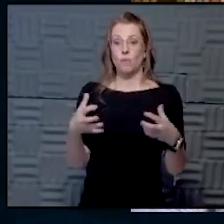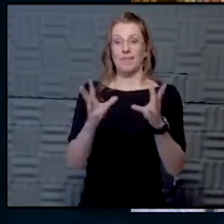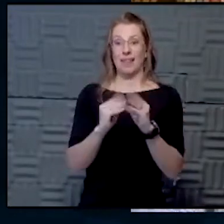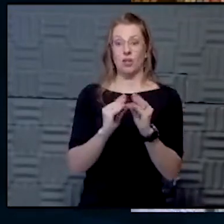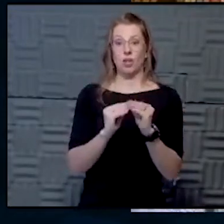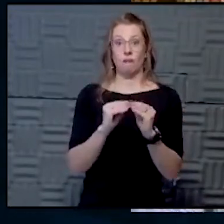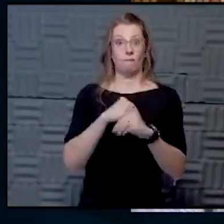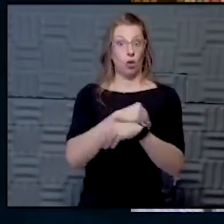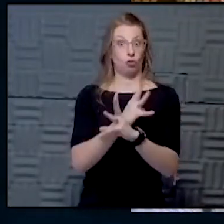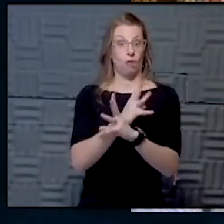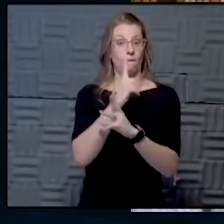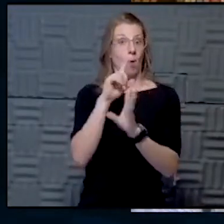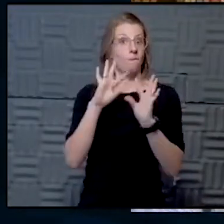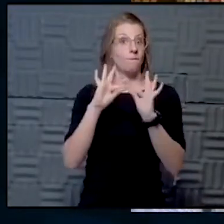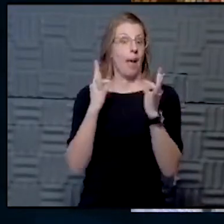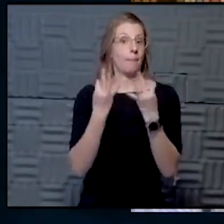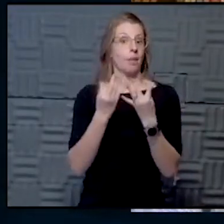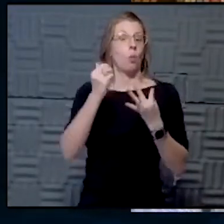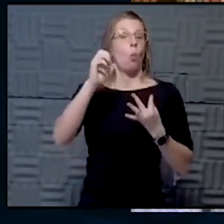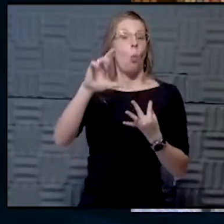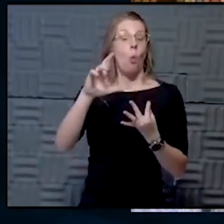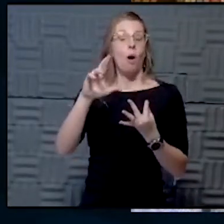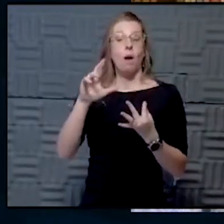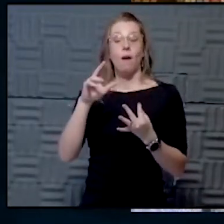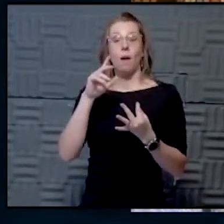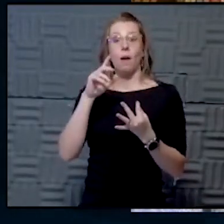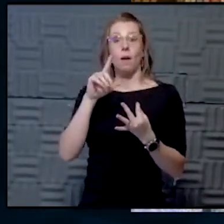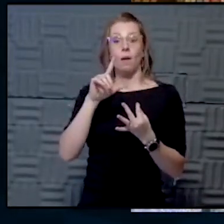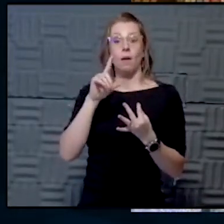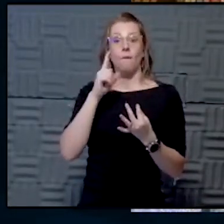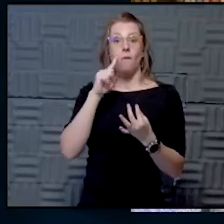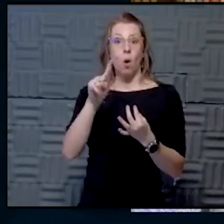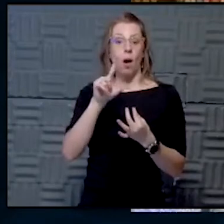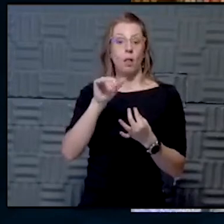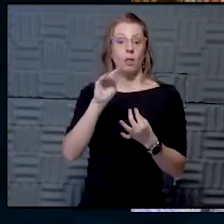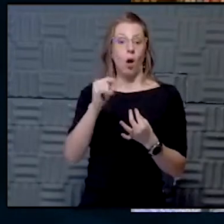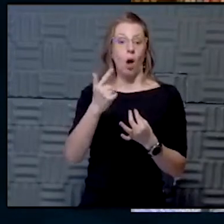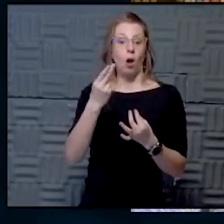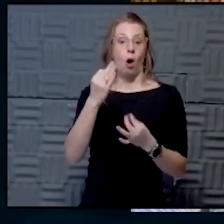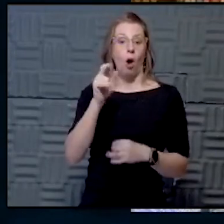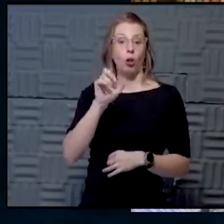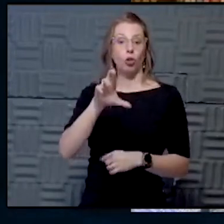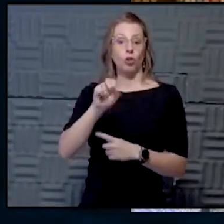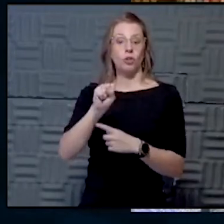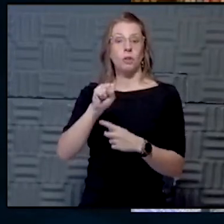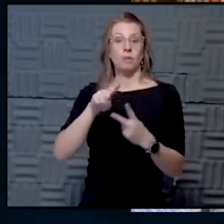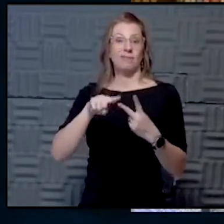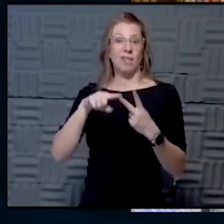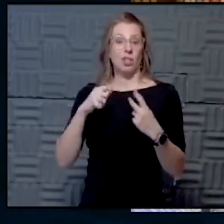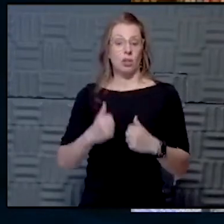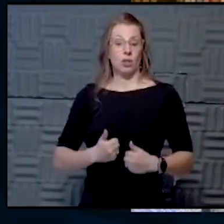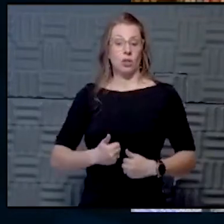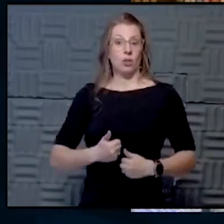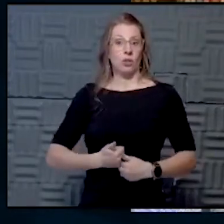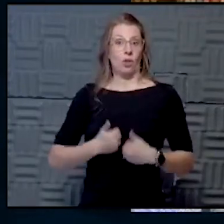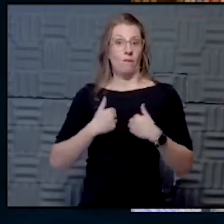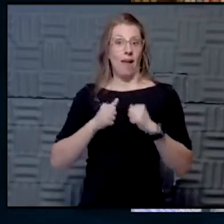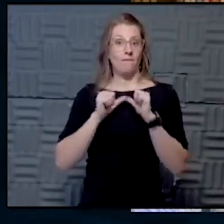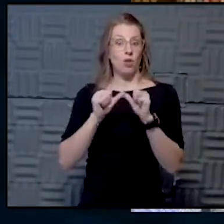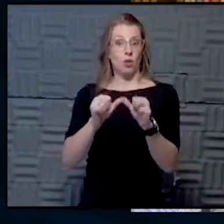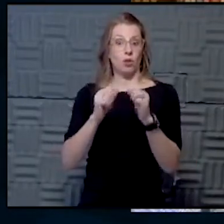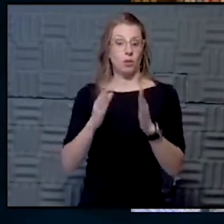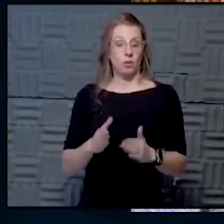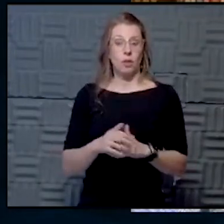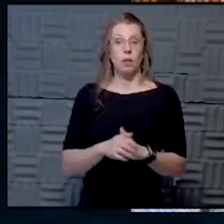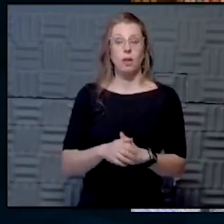perhaps virtually, for families or long haulers or survivors? And he talks about how, in his wife's case,